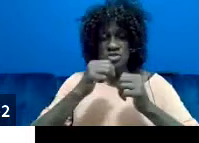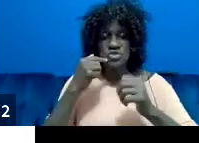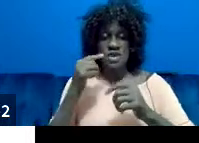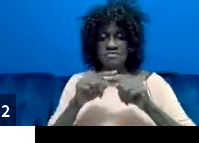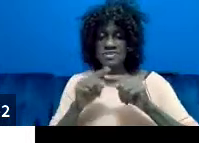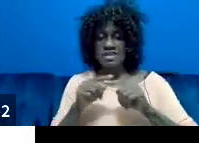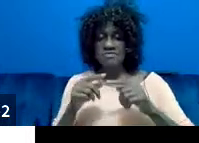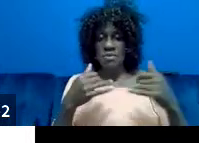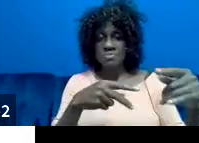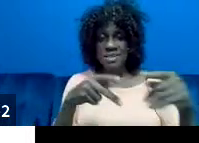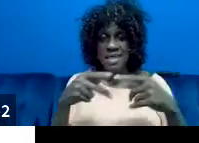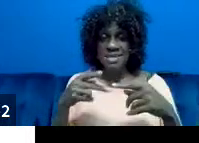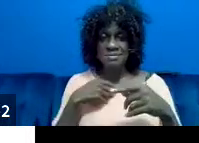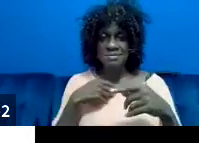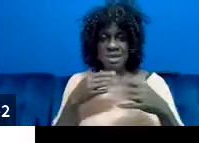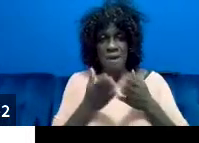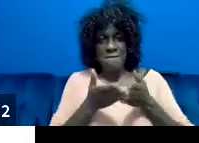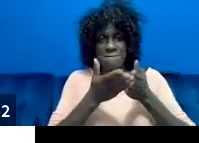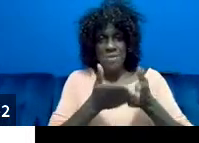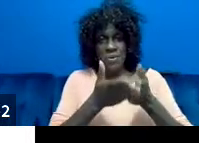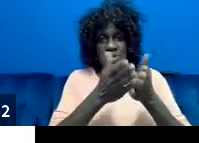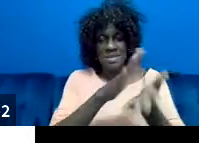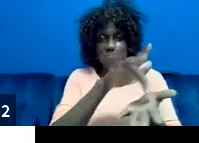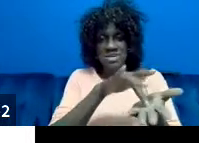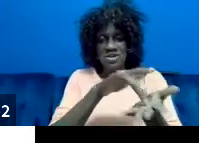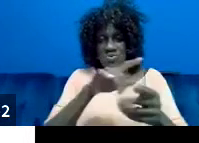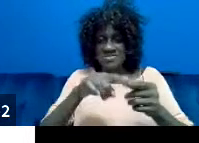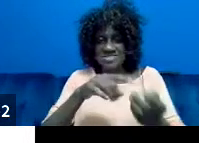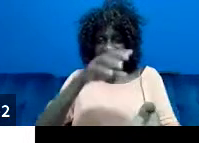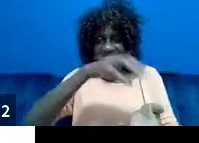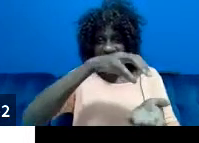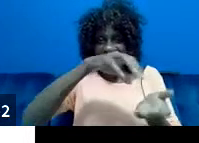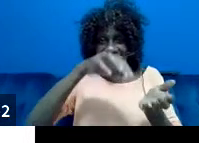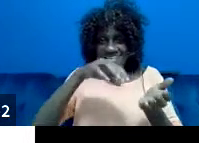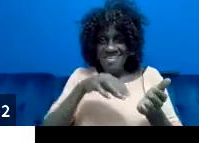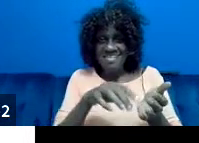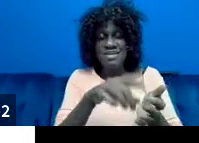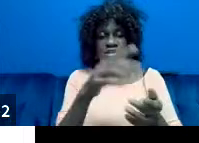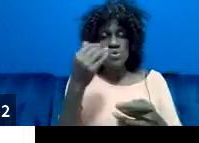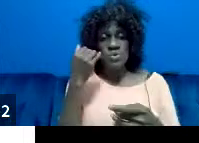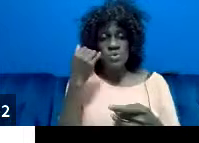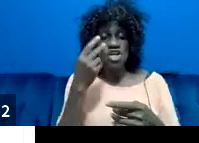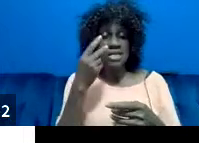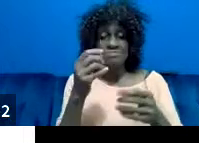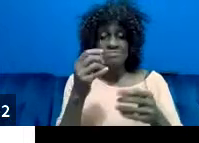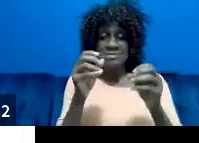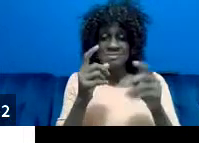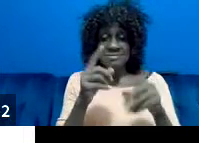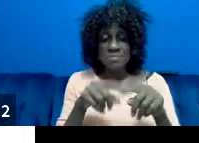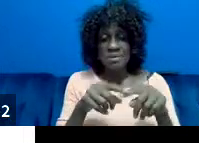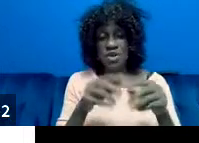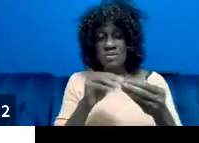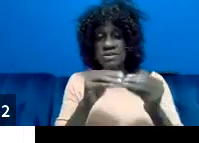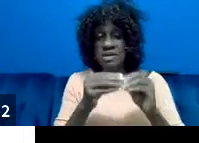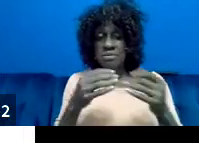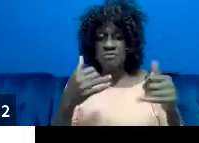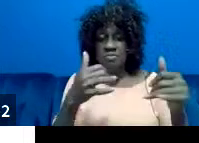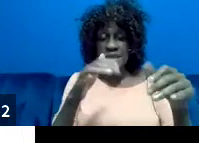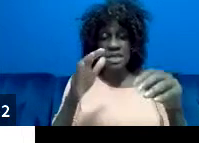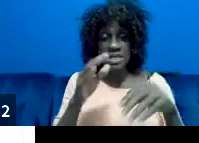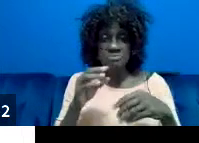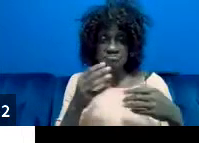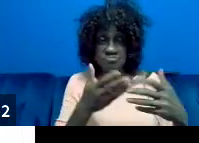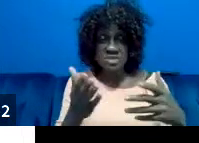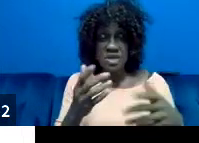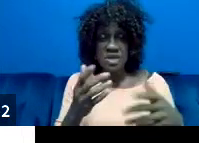play components, a big boat out in the middle with all kinds of stuff on it, we would be looking at, based on the number of elevated play components, what type of access